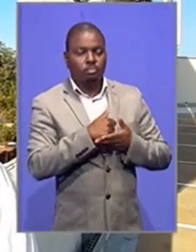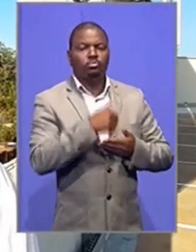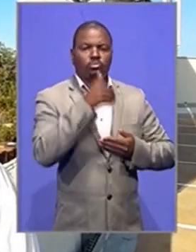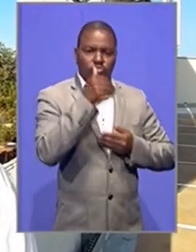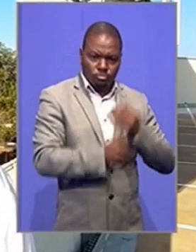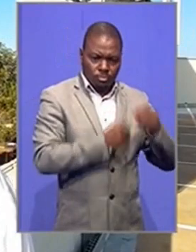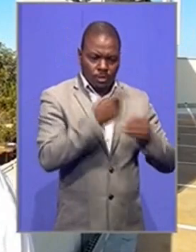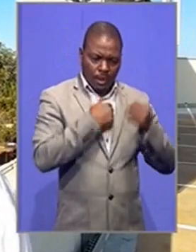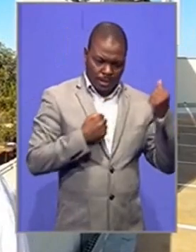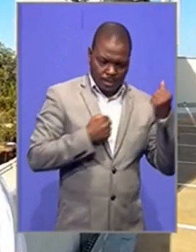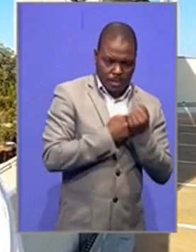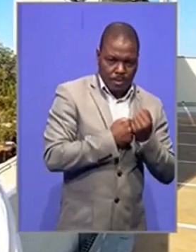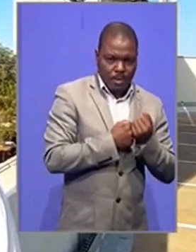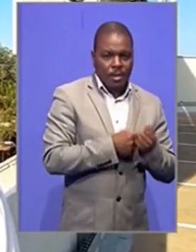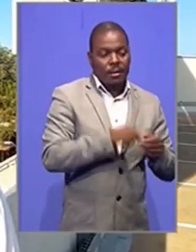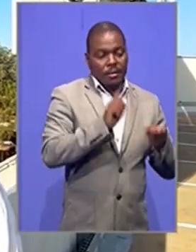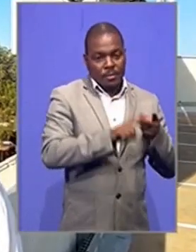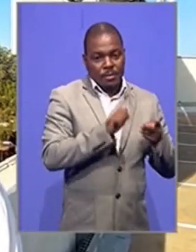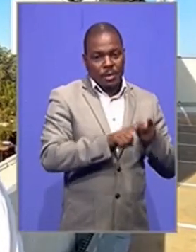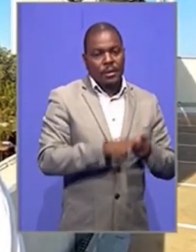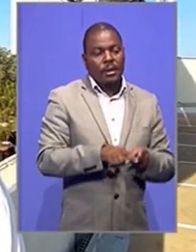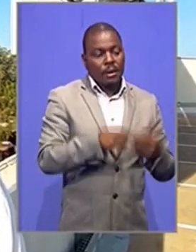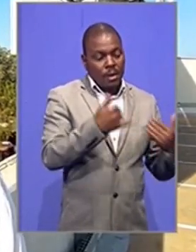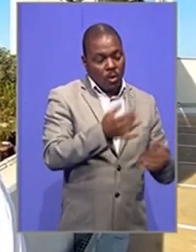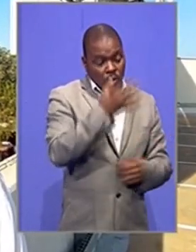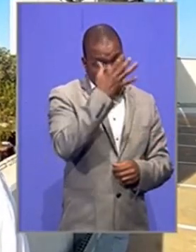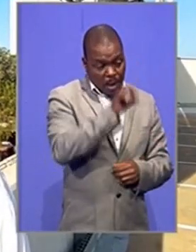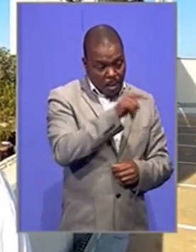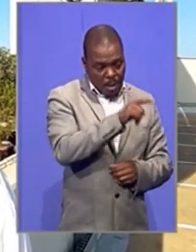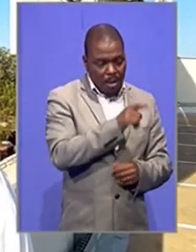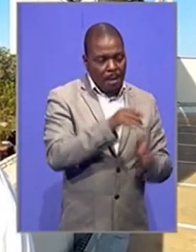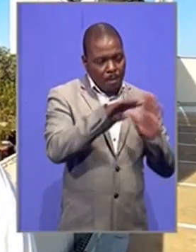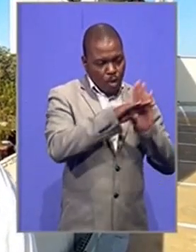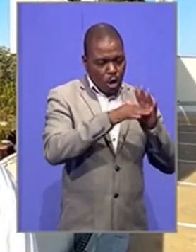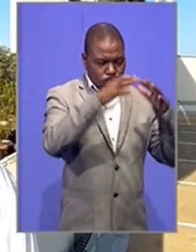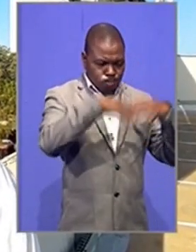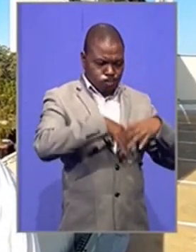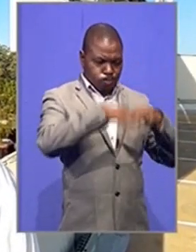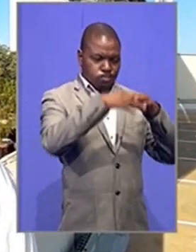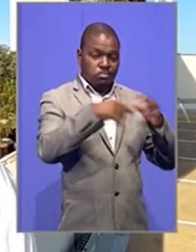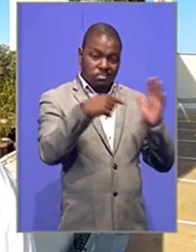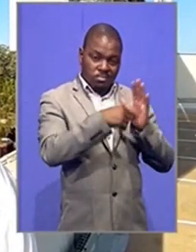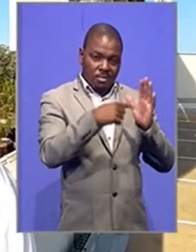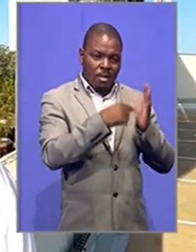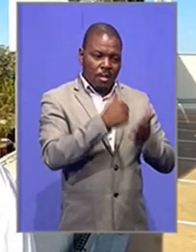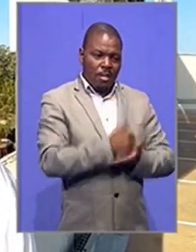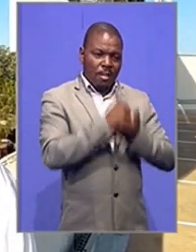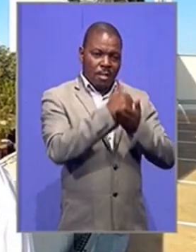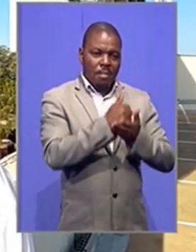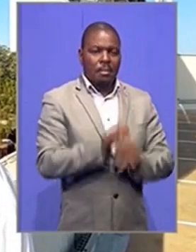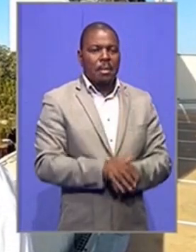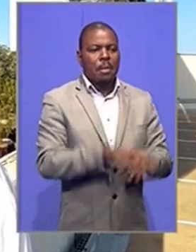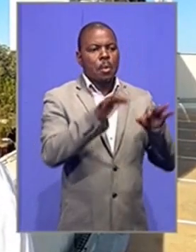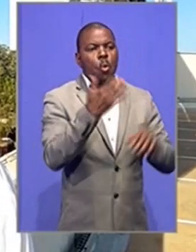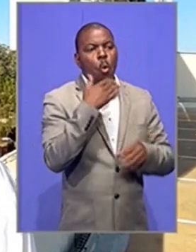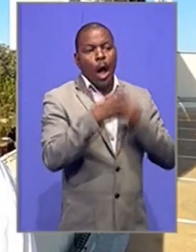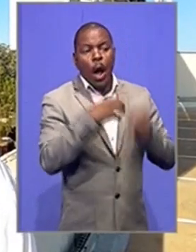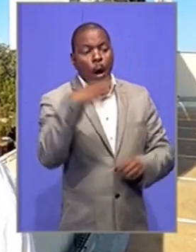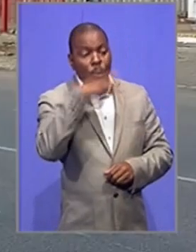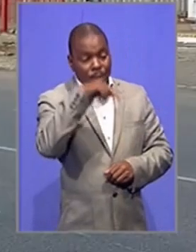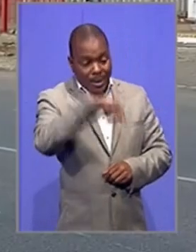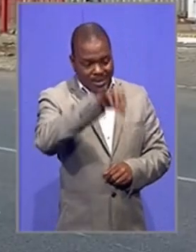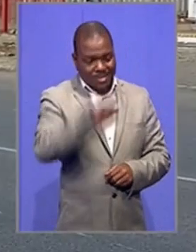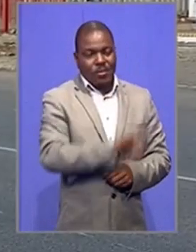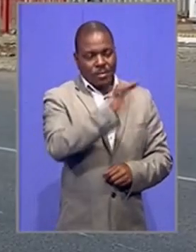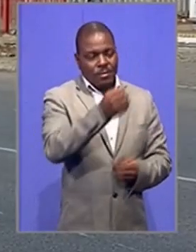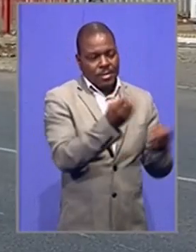re thegana le bona mmušo o tla tla ka lenaneo le e leng gore le tla thuša ba hloka tiro mo nageng ya